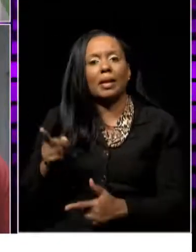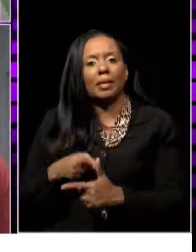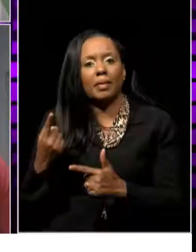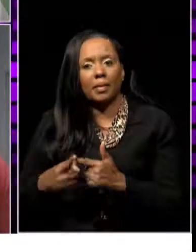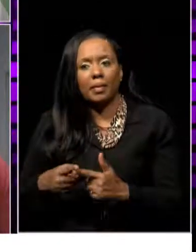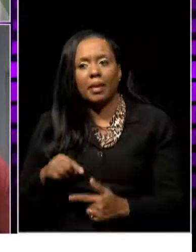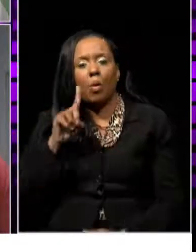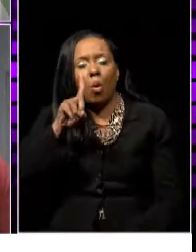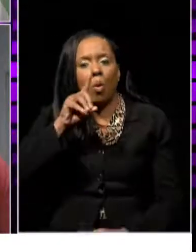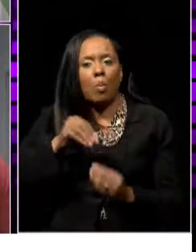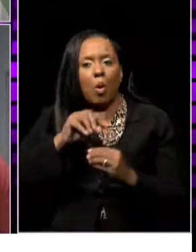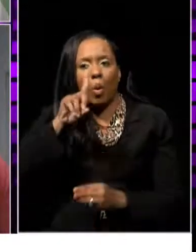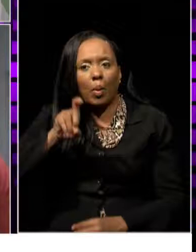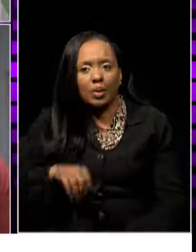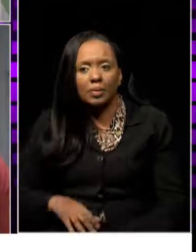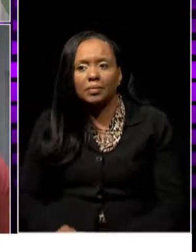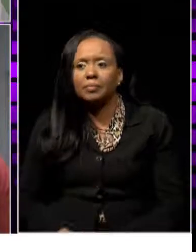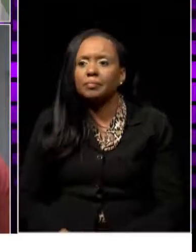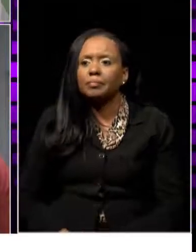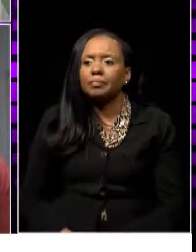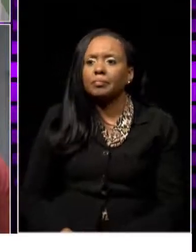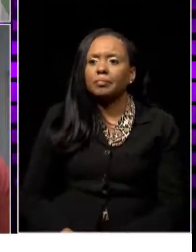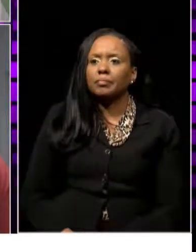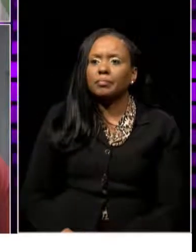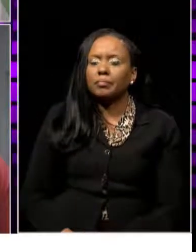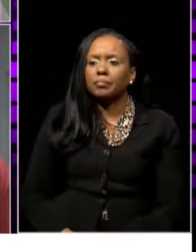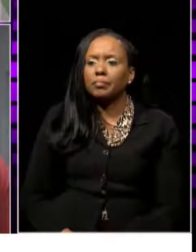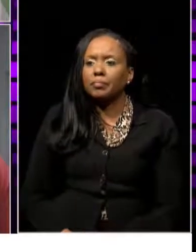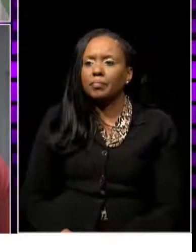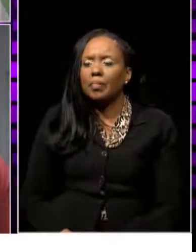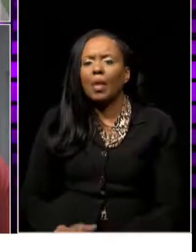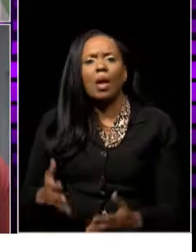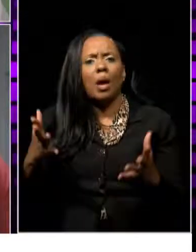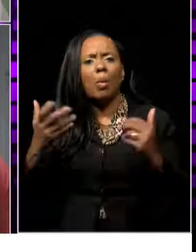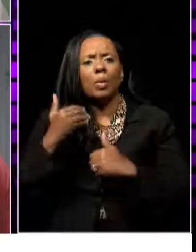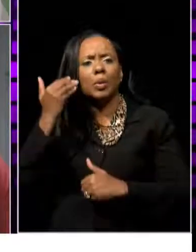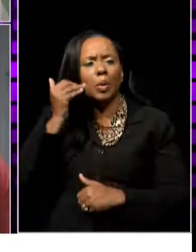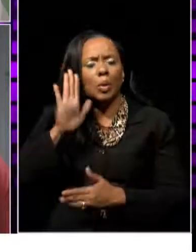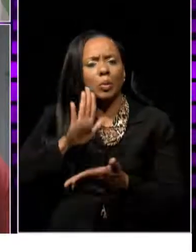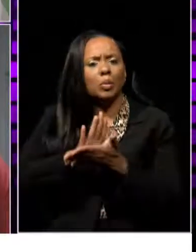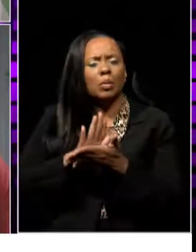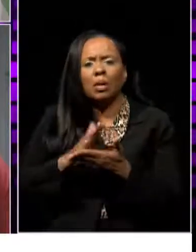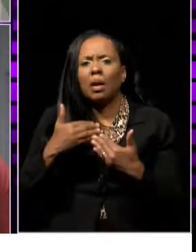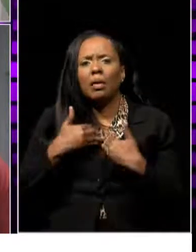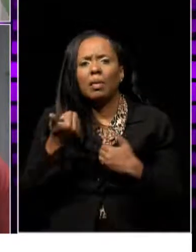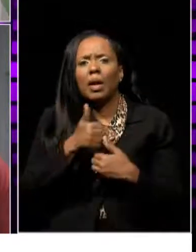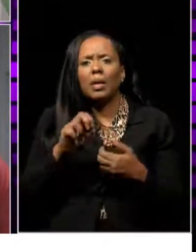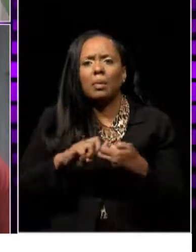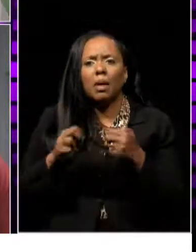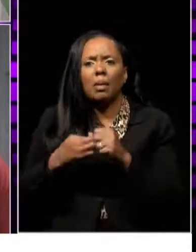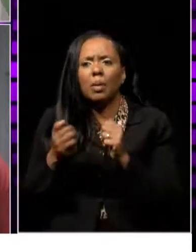at your school with computer misuse? And if so, what measures did you put in place?